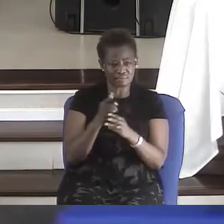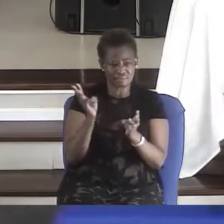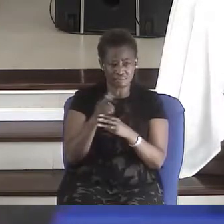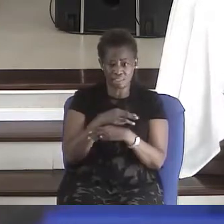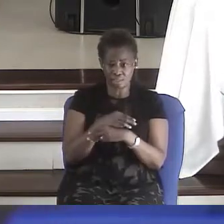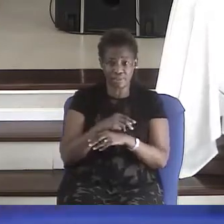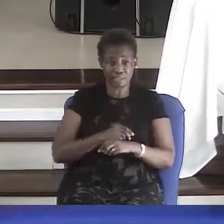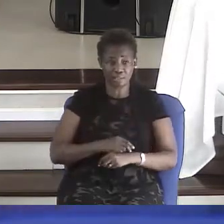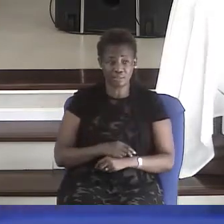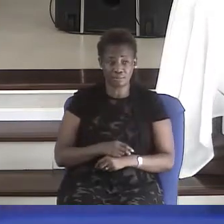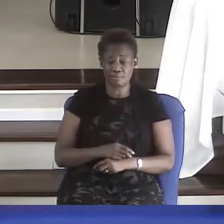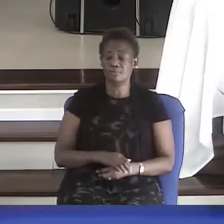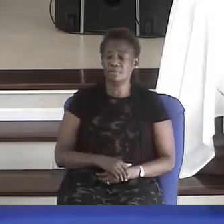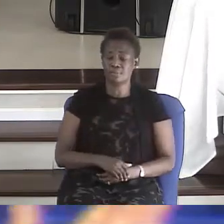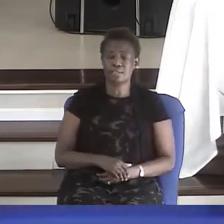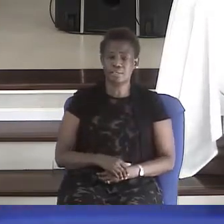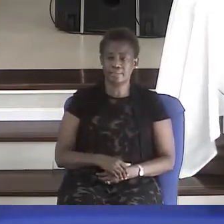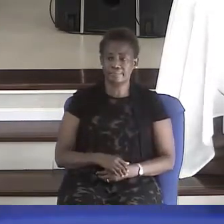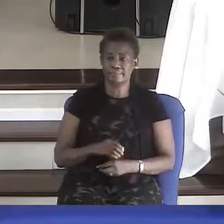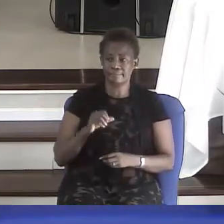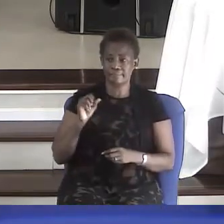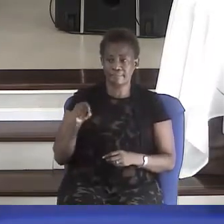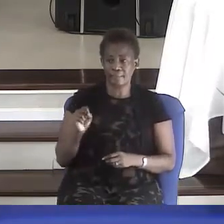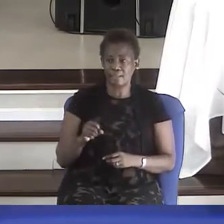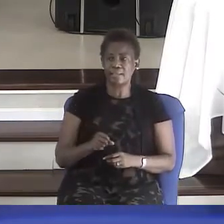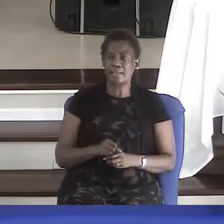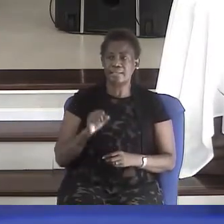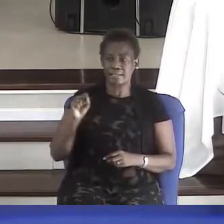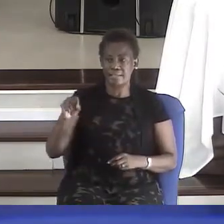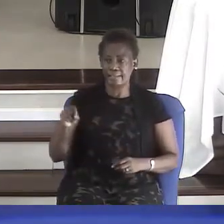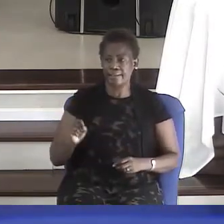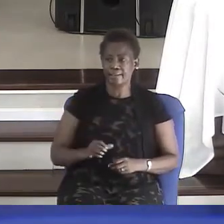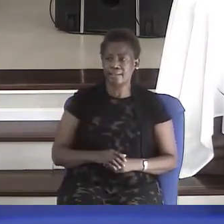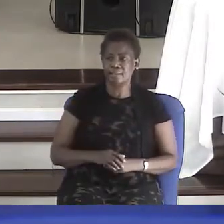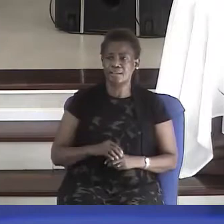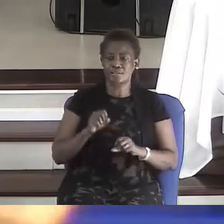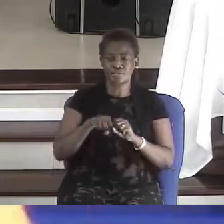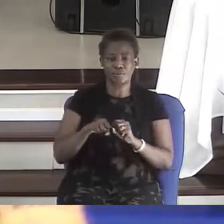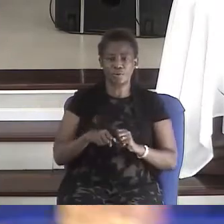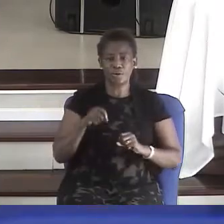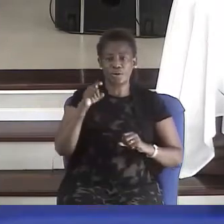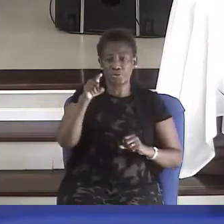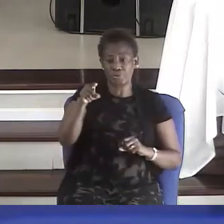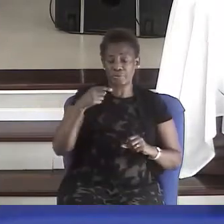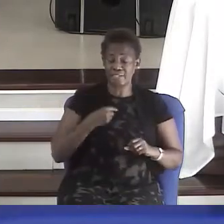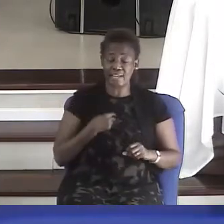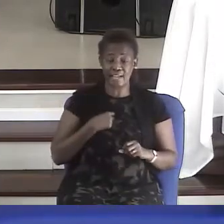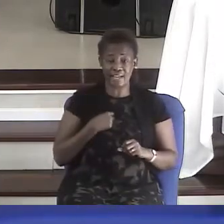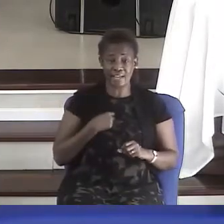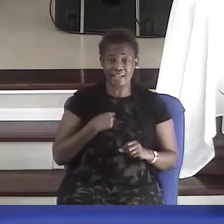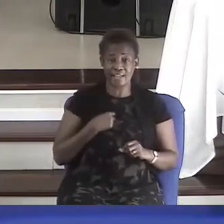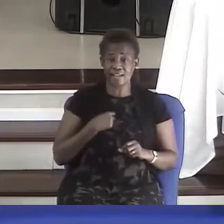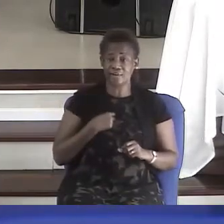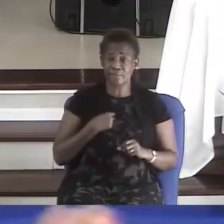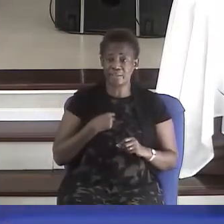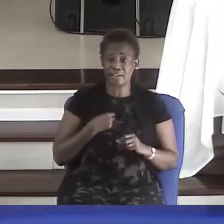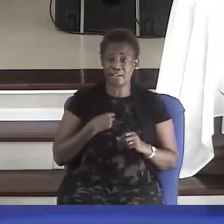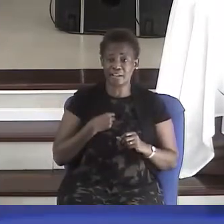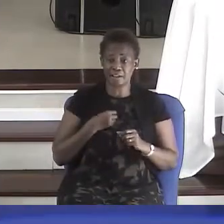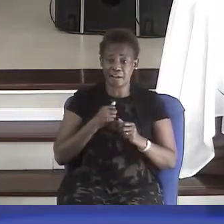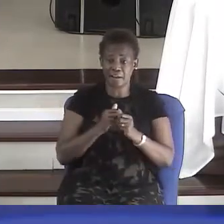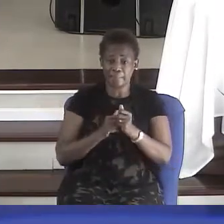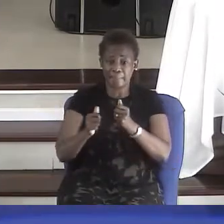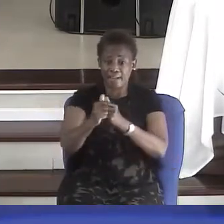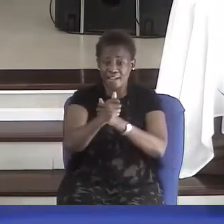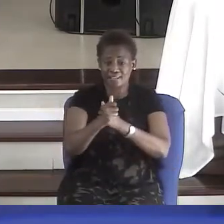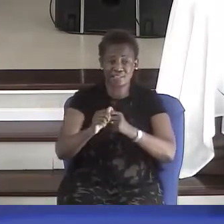it? So you and I will get past all of what's happening, and you